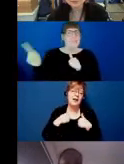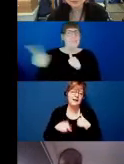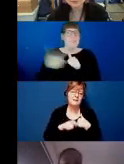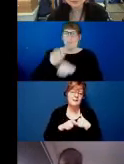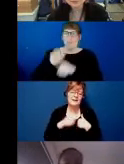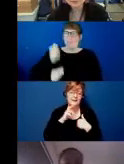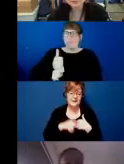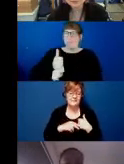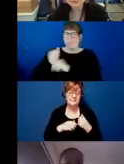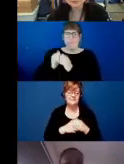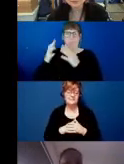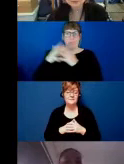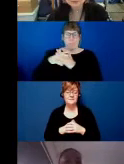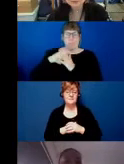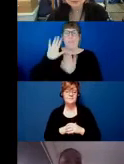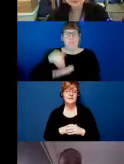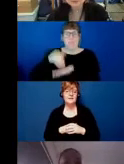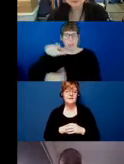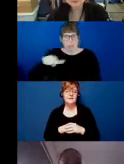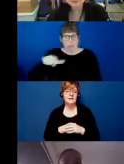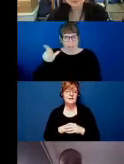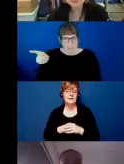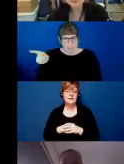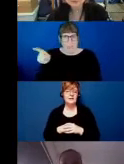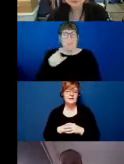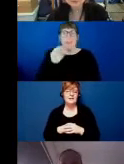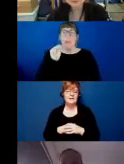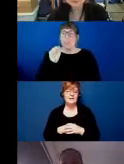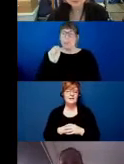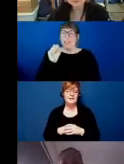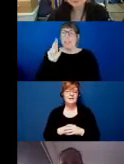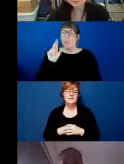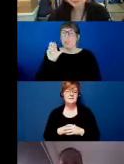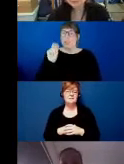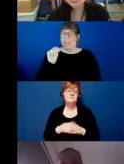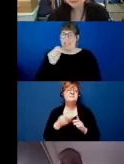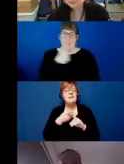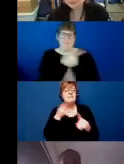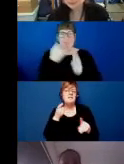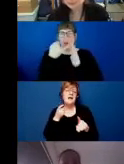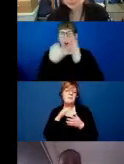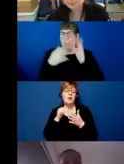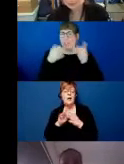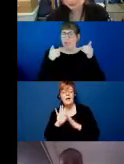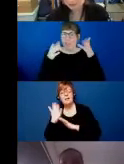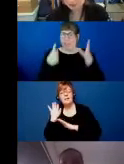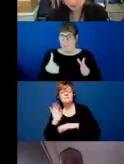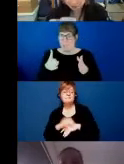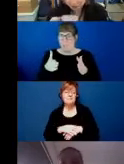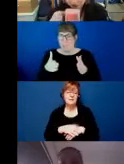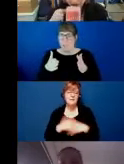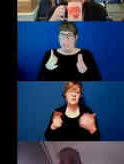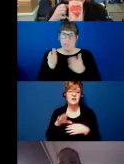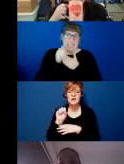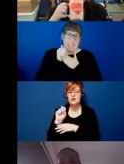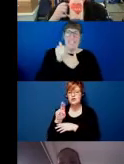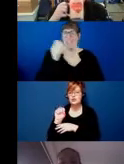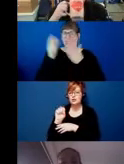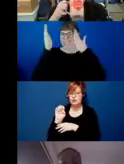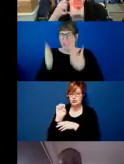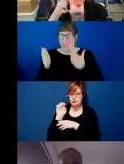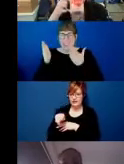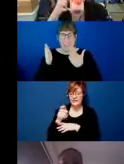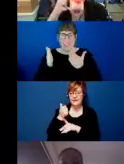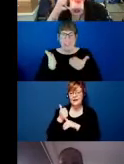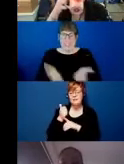terms of our dance education. Miss Susan is with me here today. She's our artistic director, our fearless leader, and she's